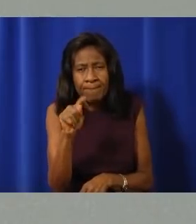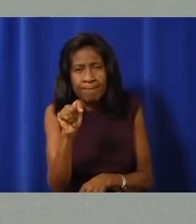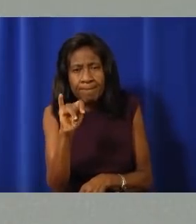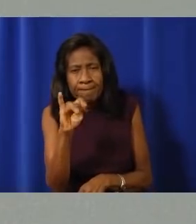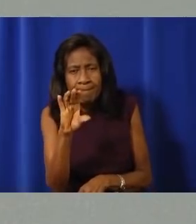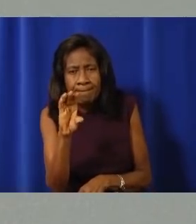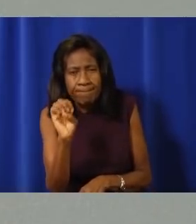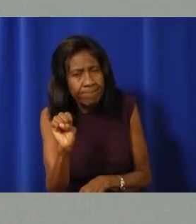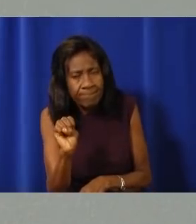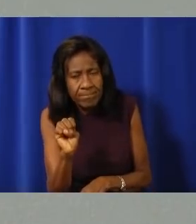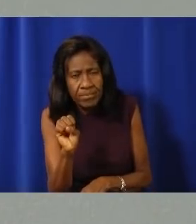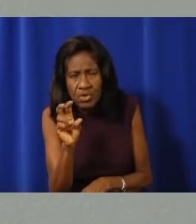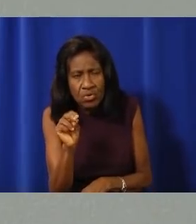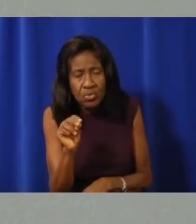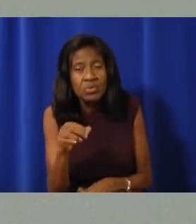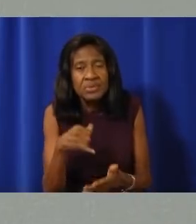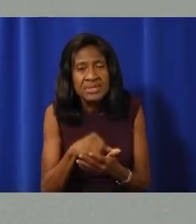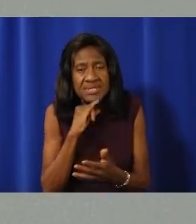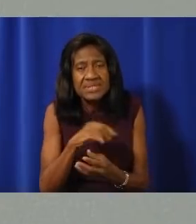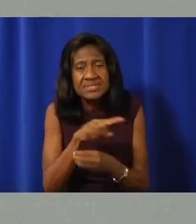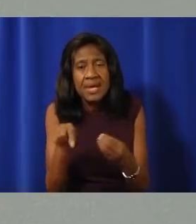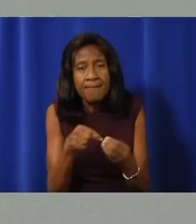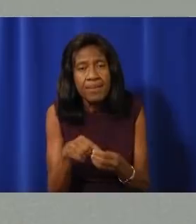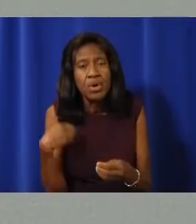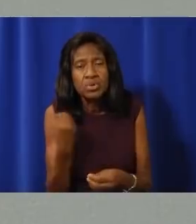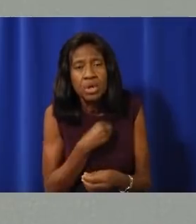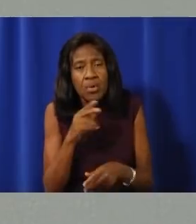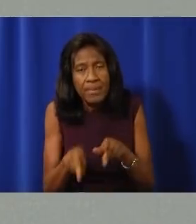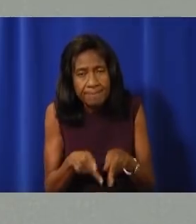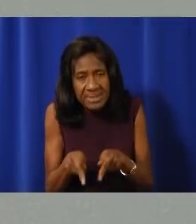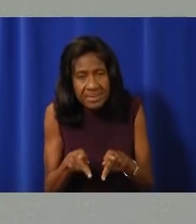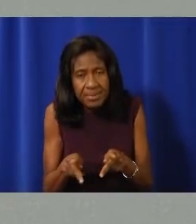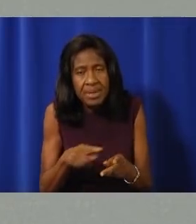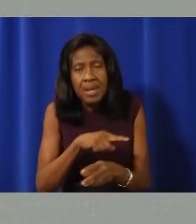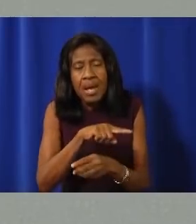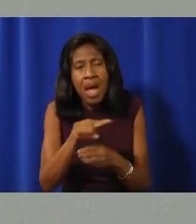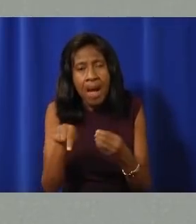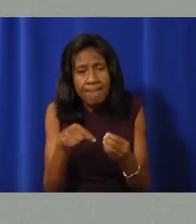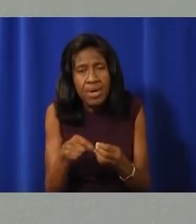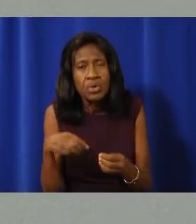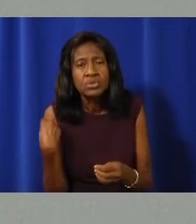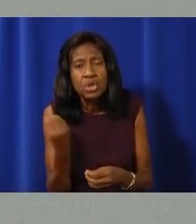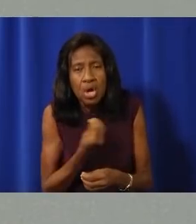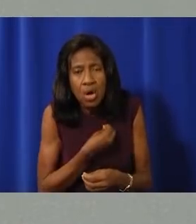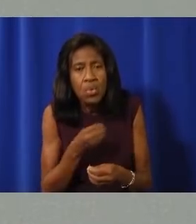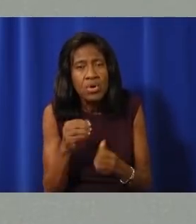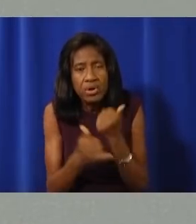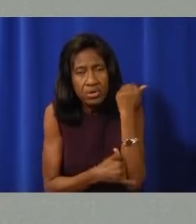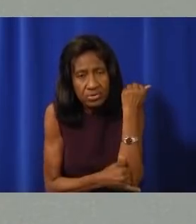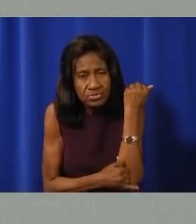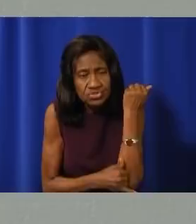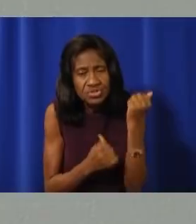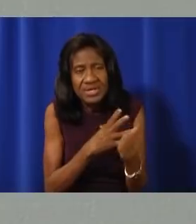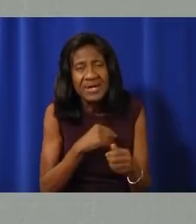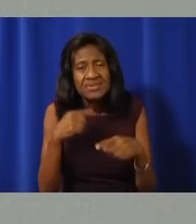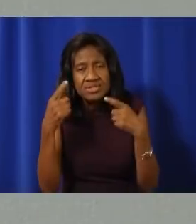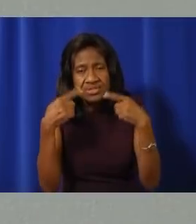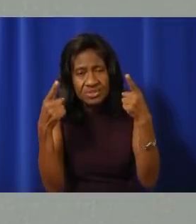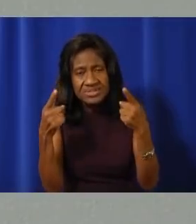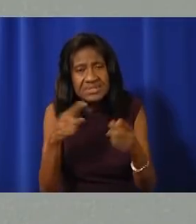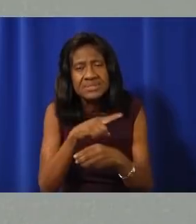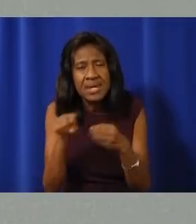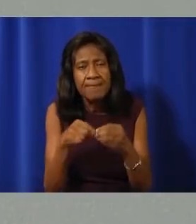people. This is about our country. This is about the success of our country. This is about our